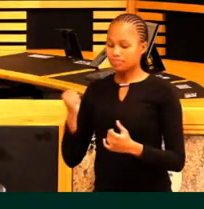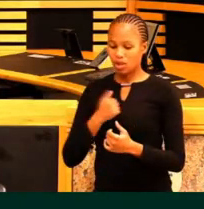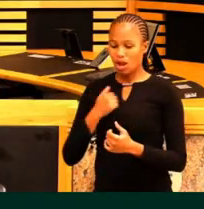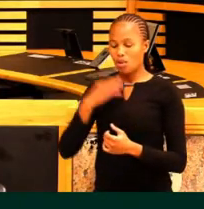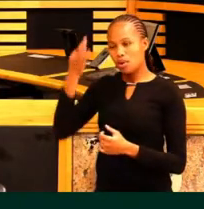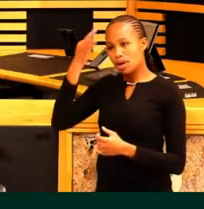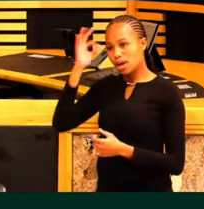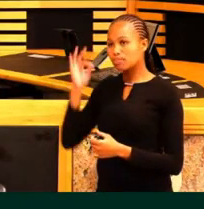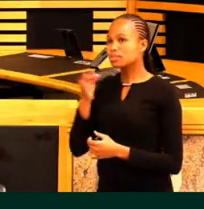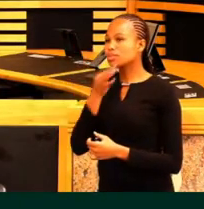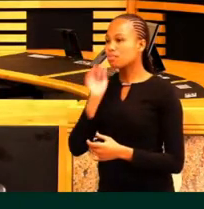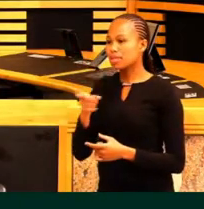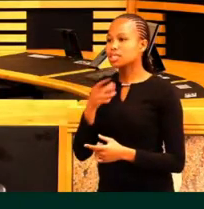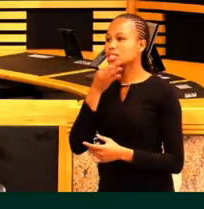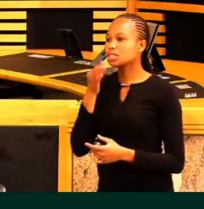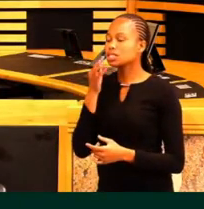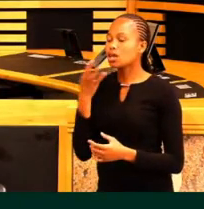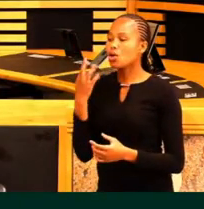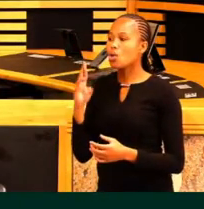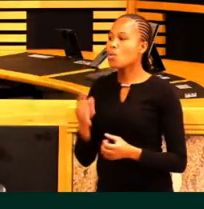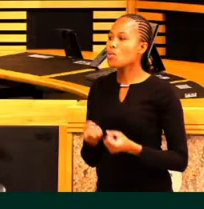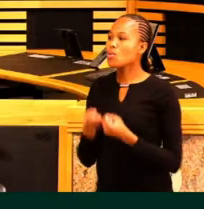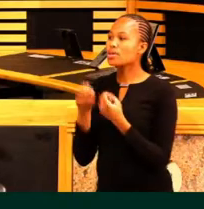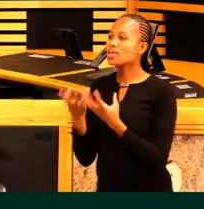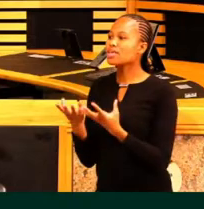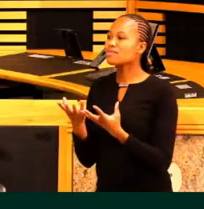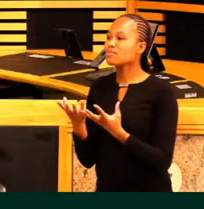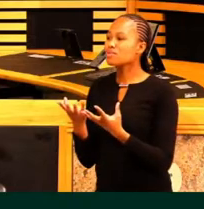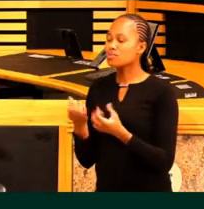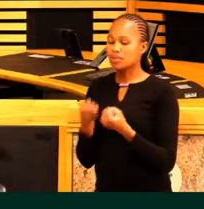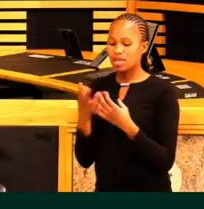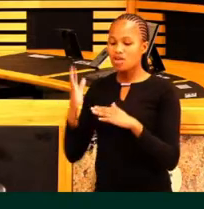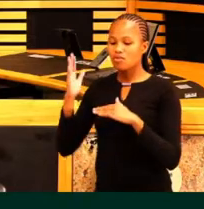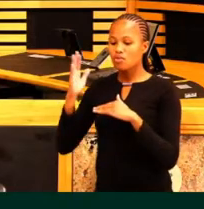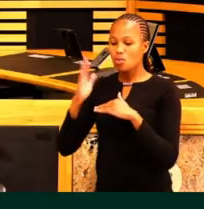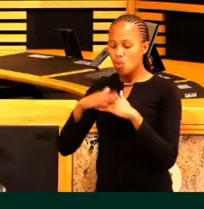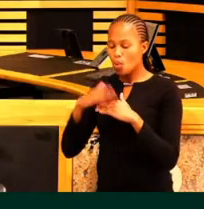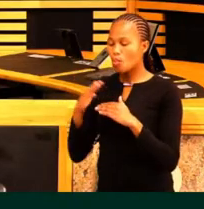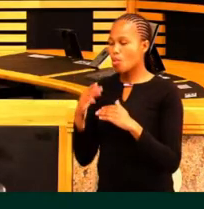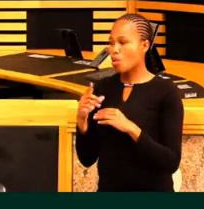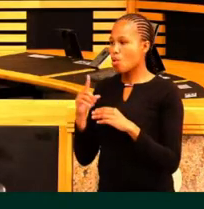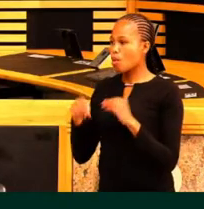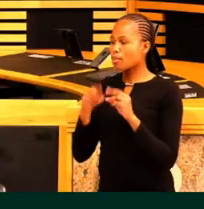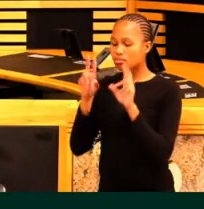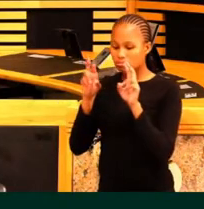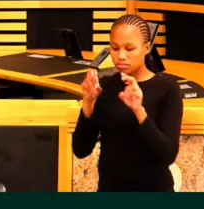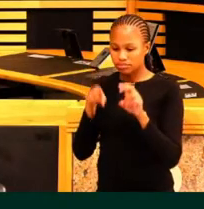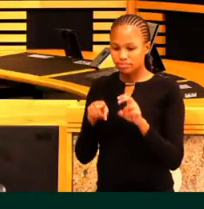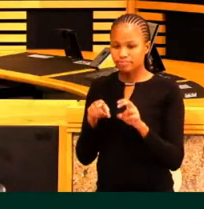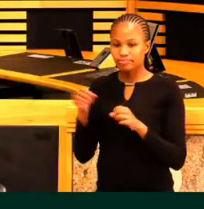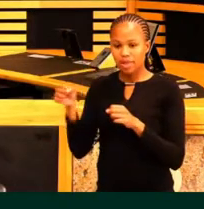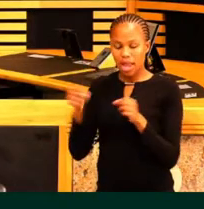to to say in fact to give to to give more attention to the issue of unemployment